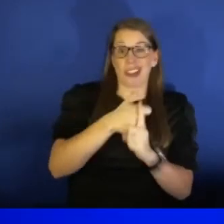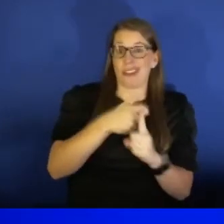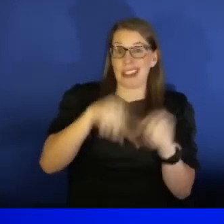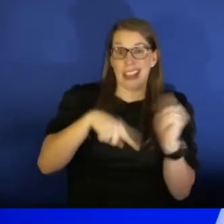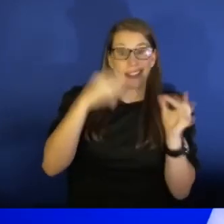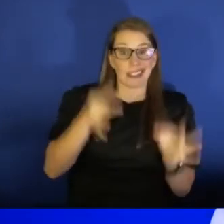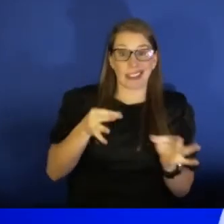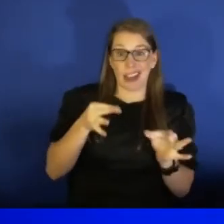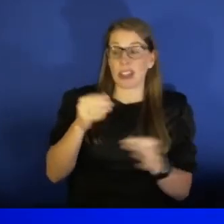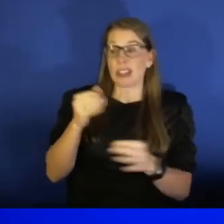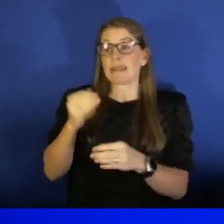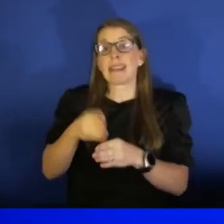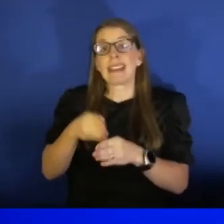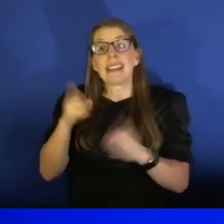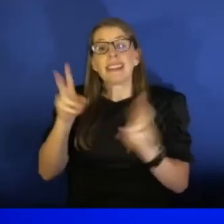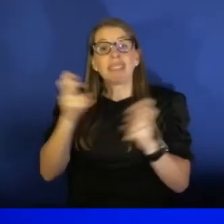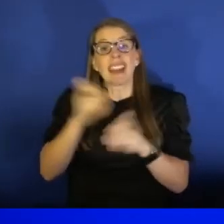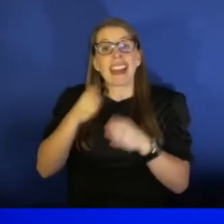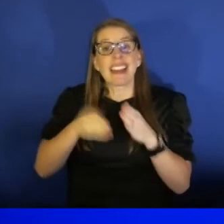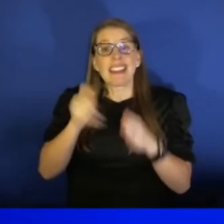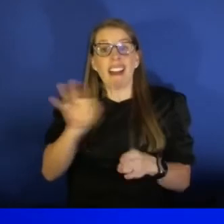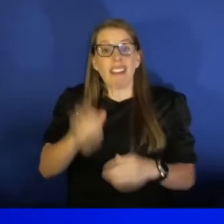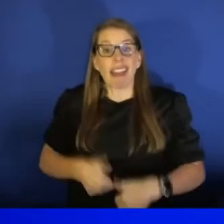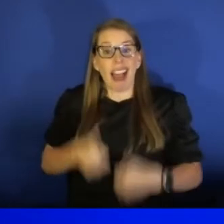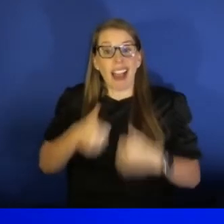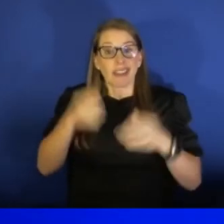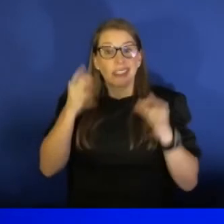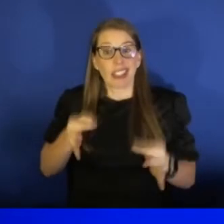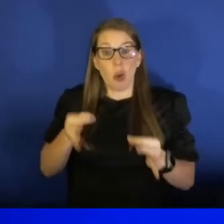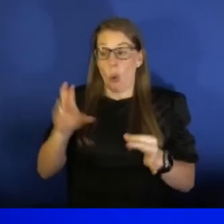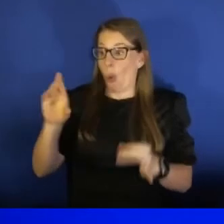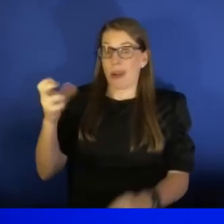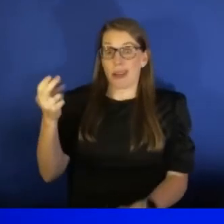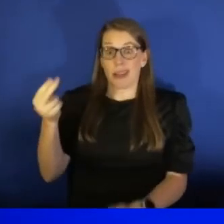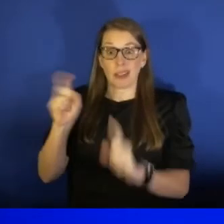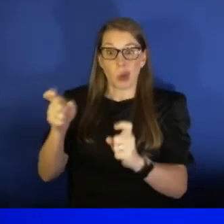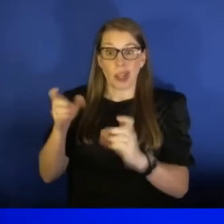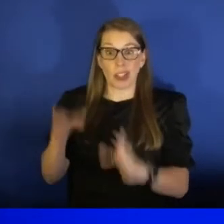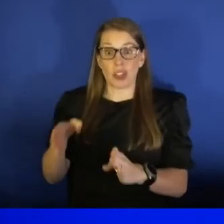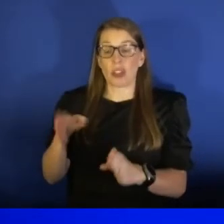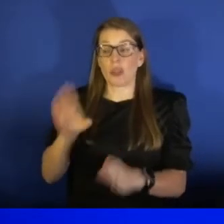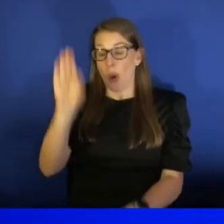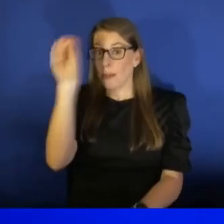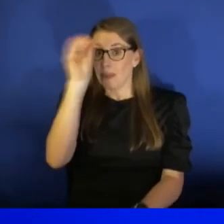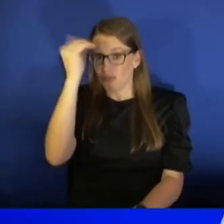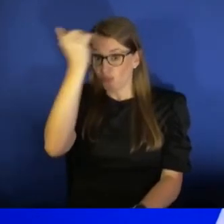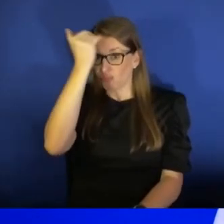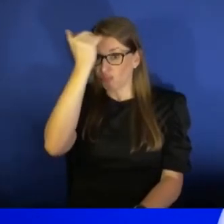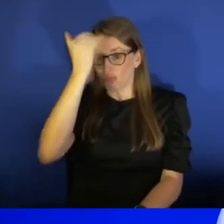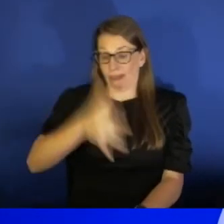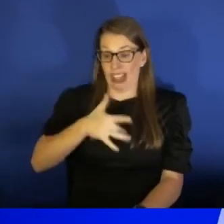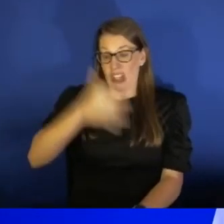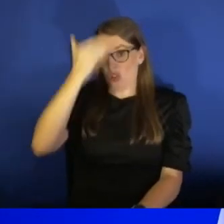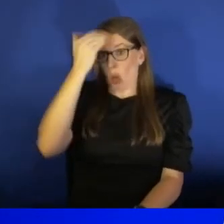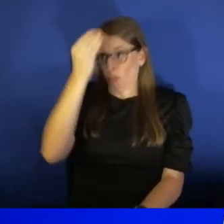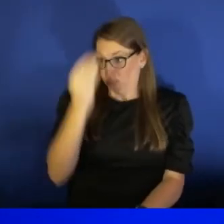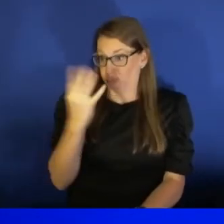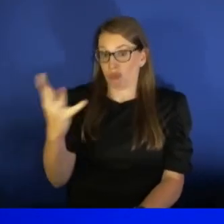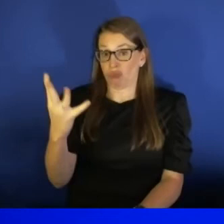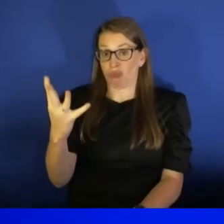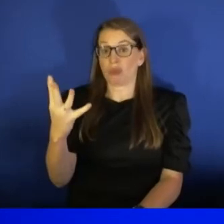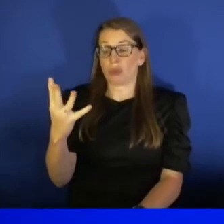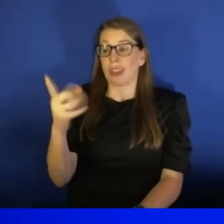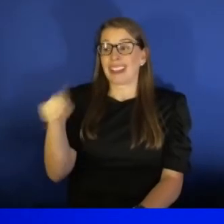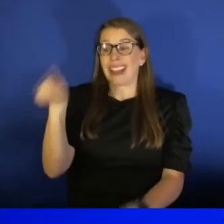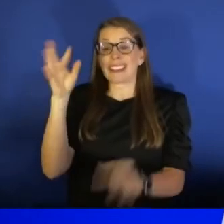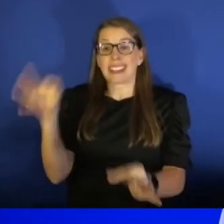life decisions, including organ donation. Make your opinions known and your feelings known, so that those people that are making those decisions